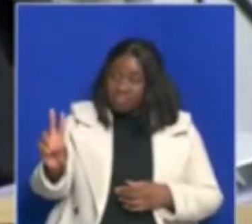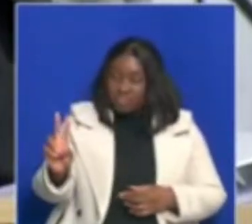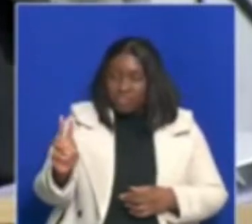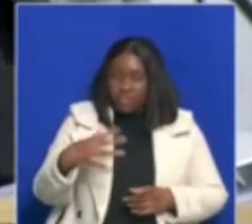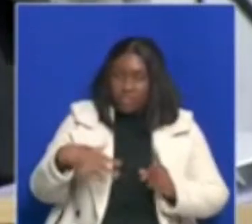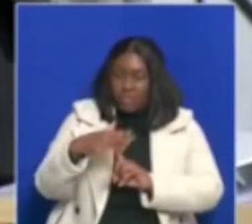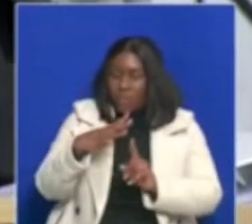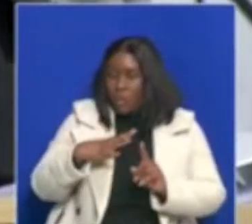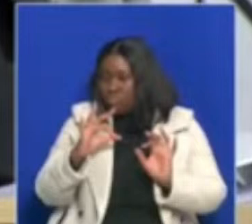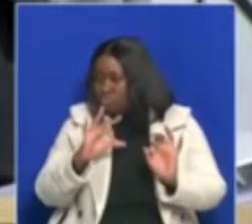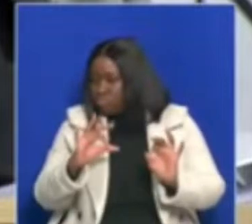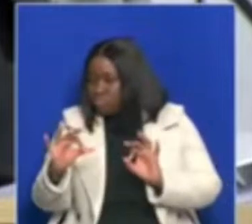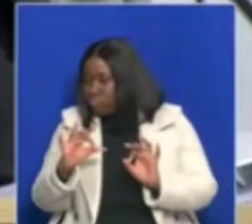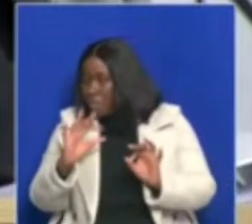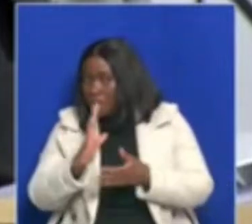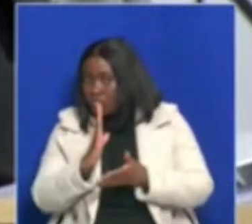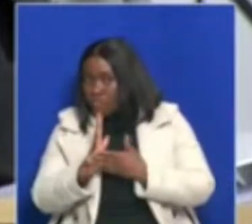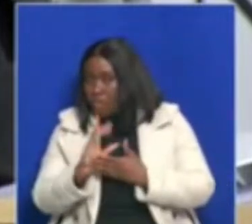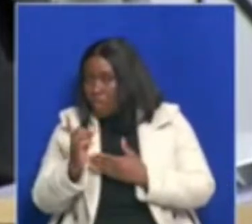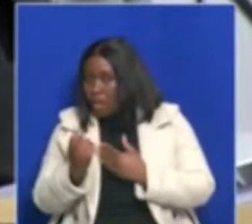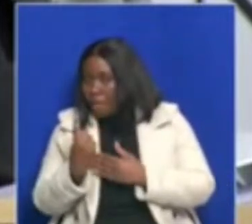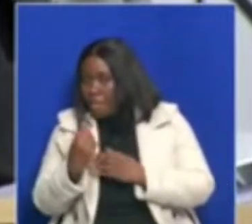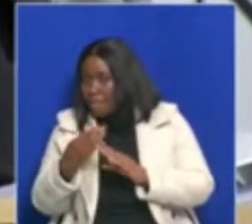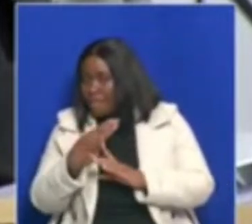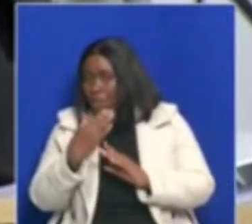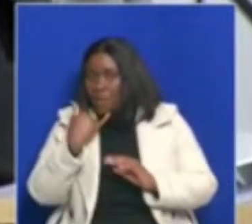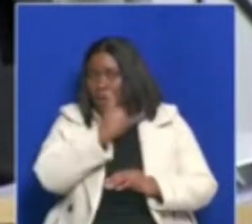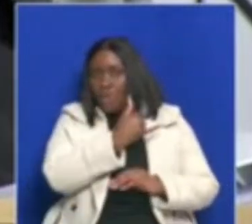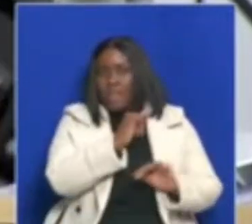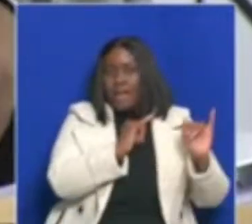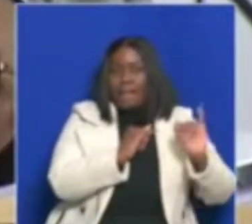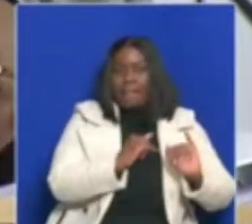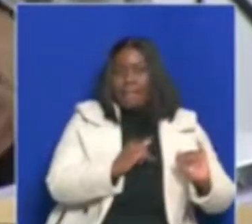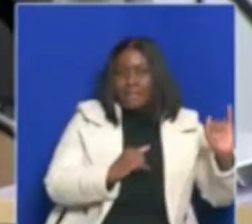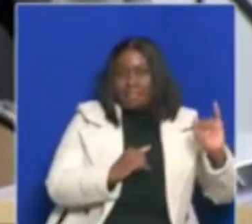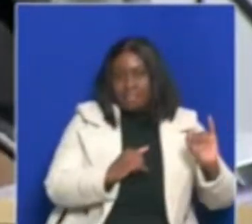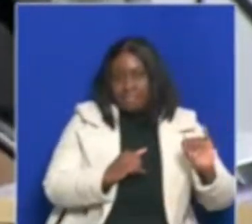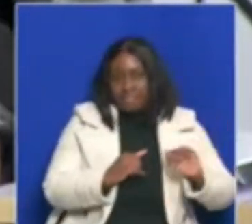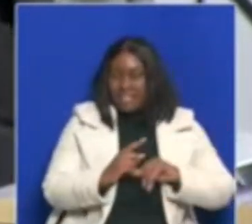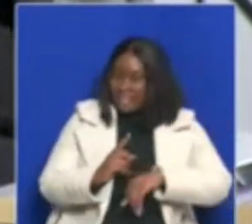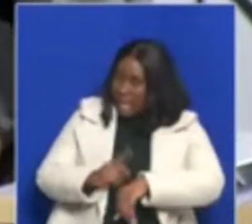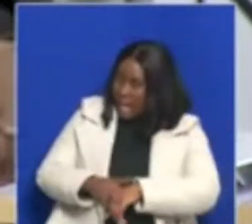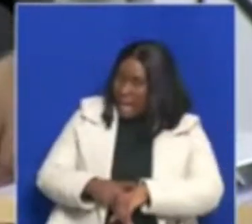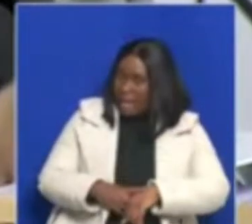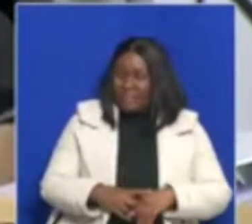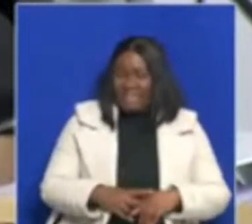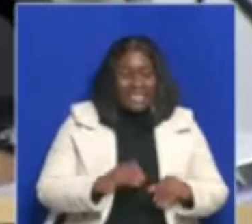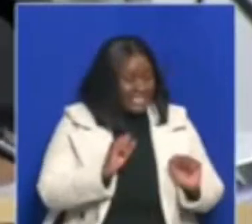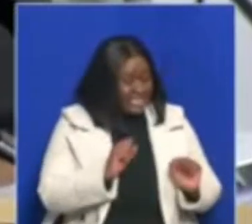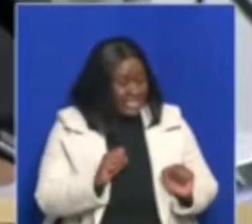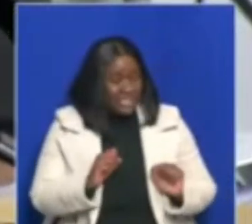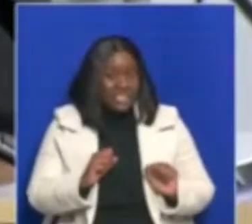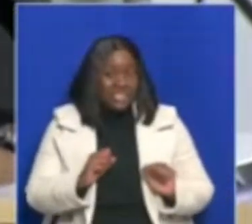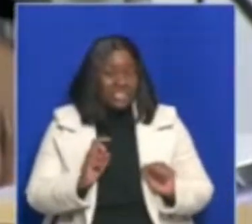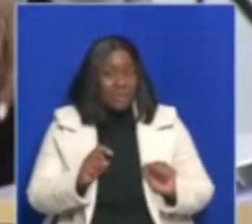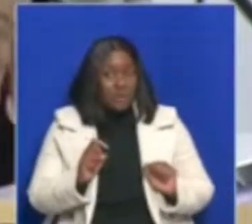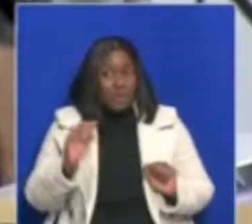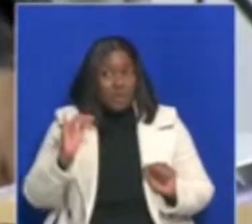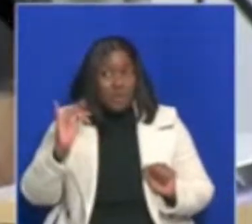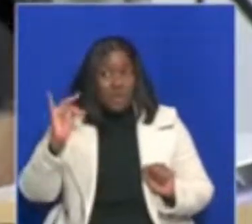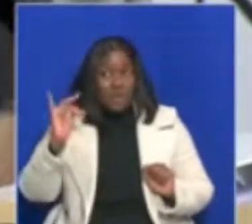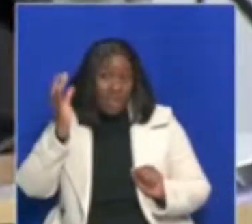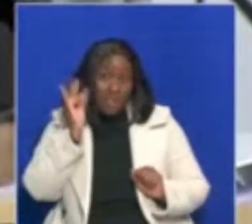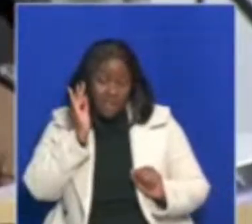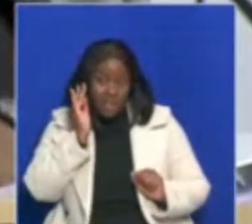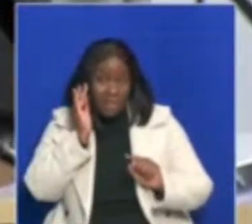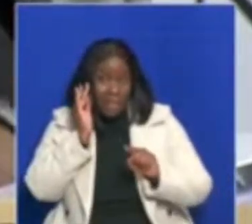scene before they call IPED. But that should not be the case. They should, when they get called and they are informed that there is